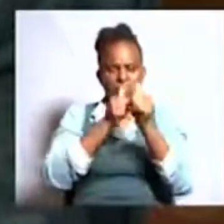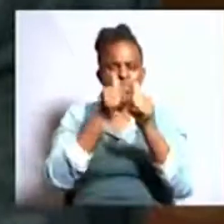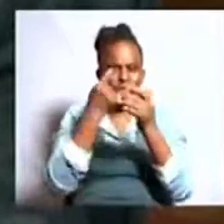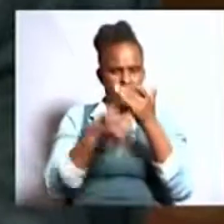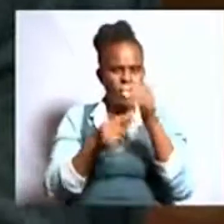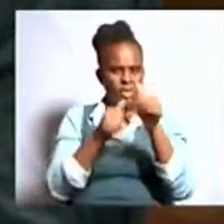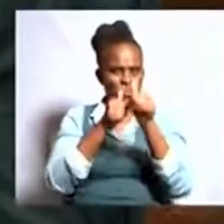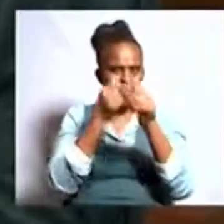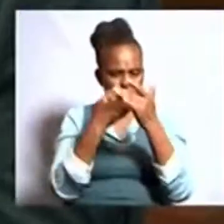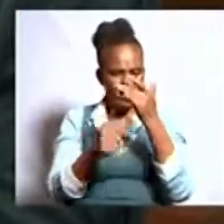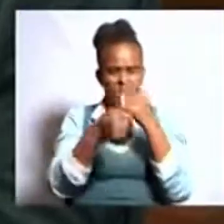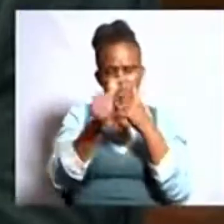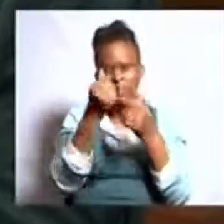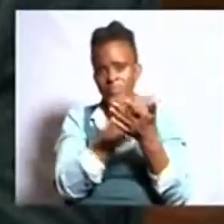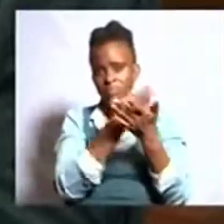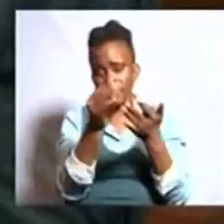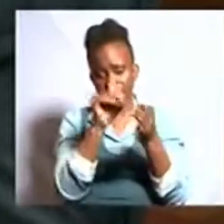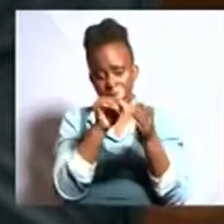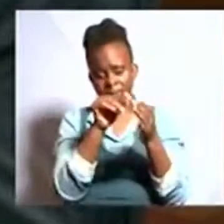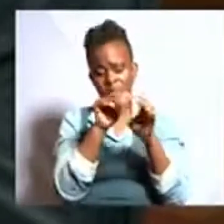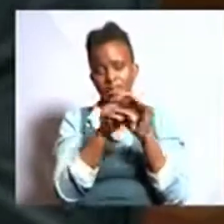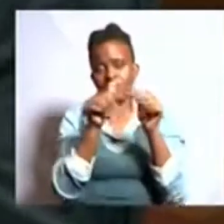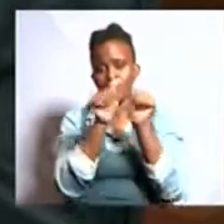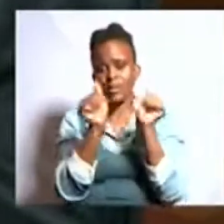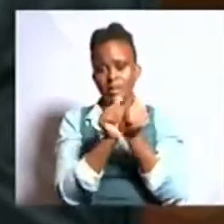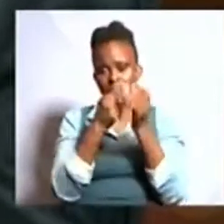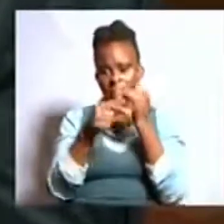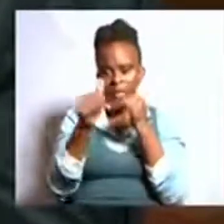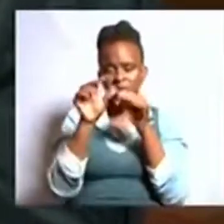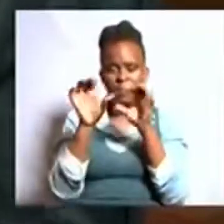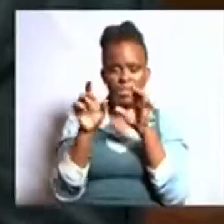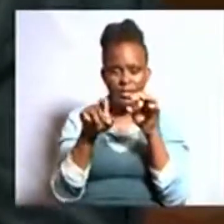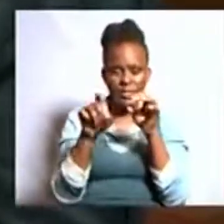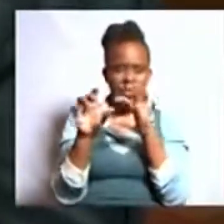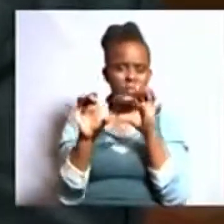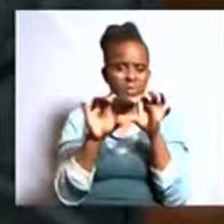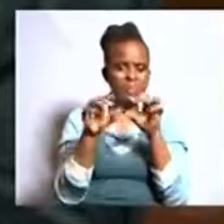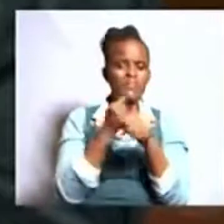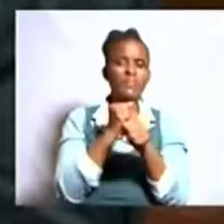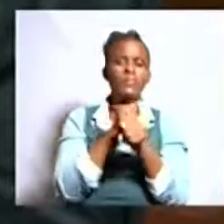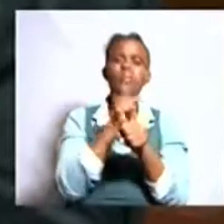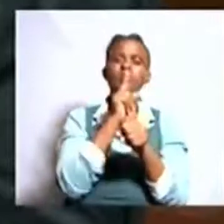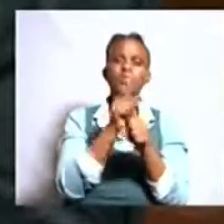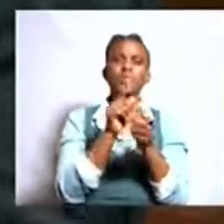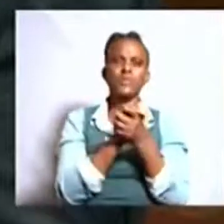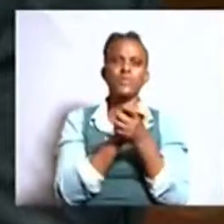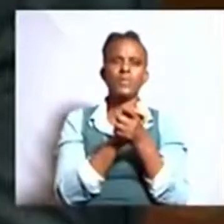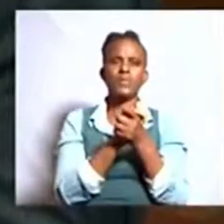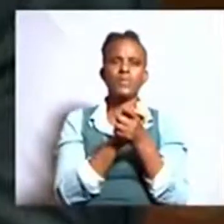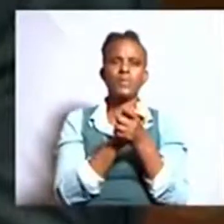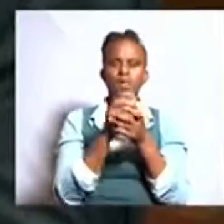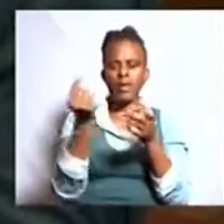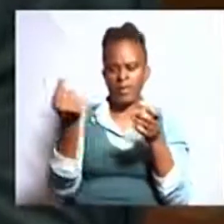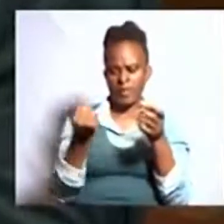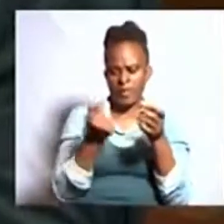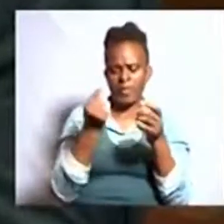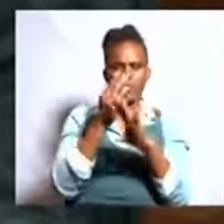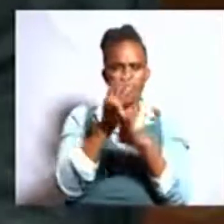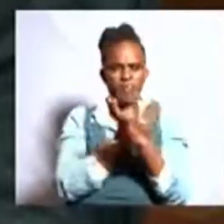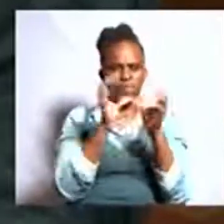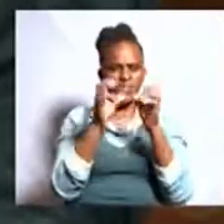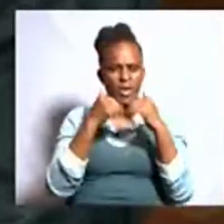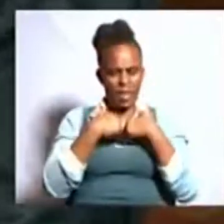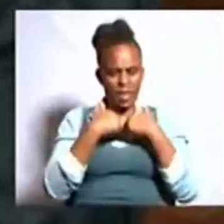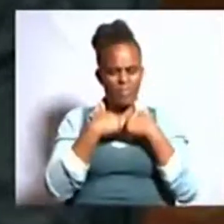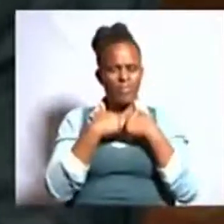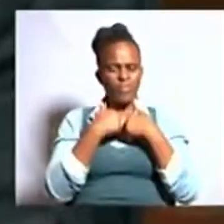to be followed. You failed in this area. What you needed to do was to ensure that as you come before the committee, you have